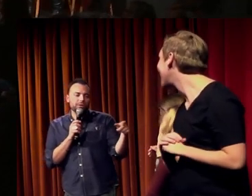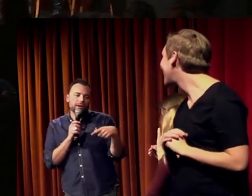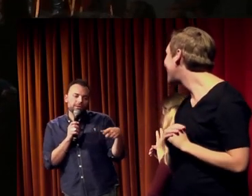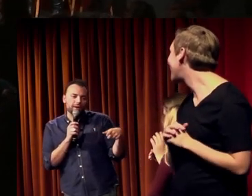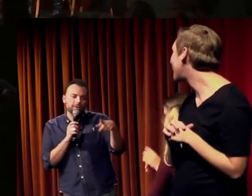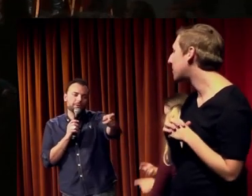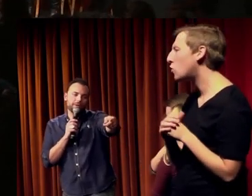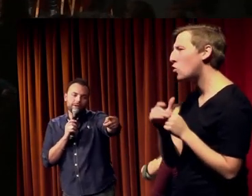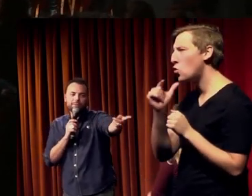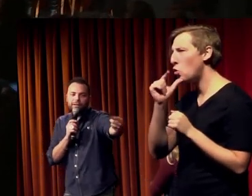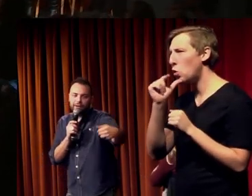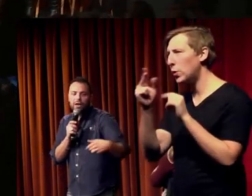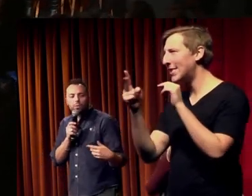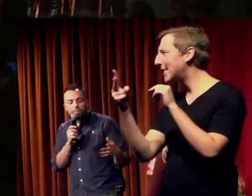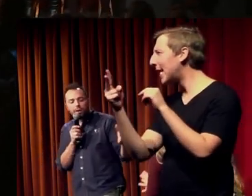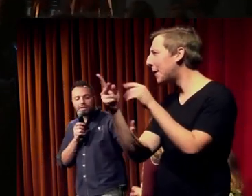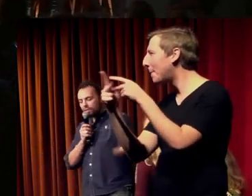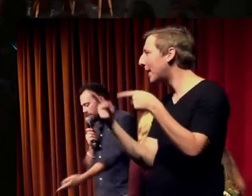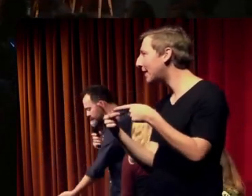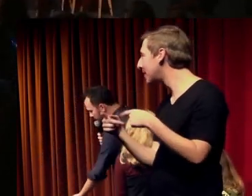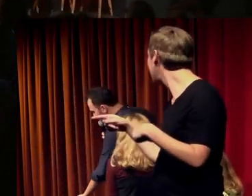So who was our runner-up? You were a runner-up. Okay.